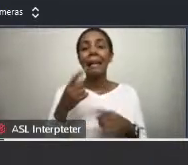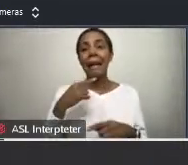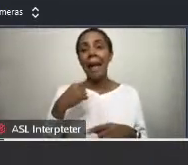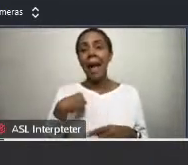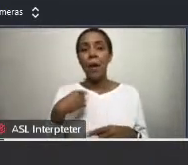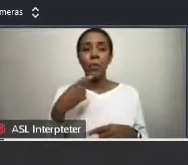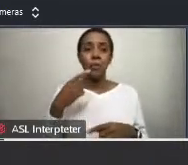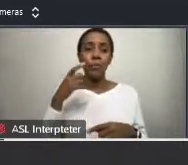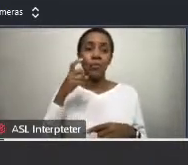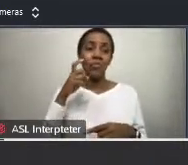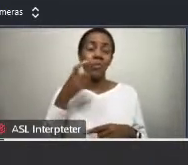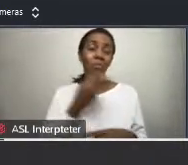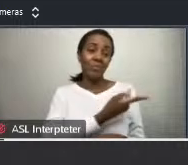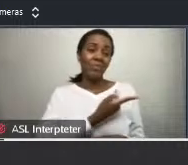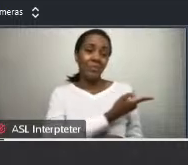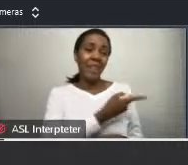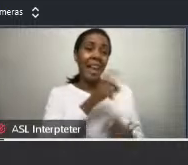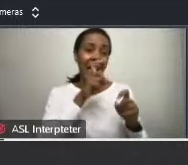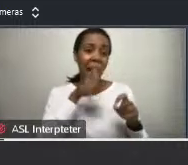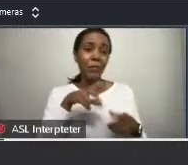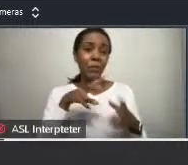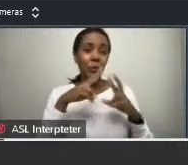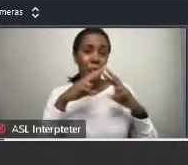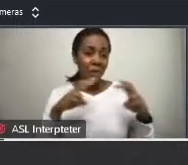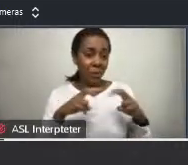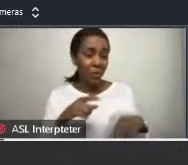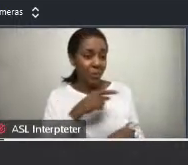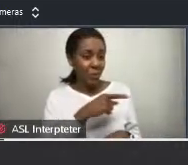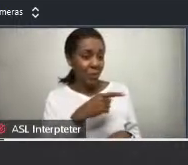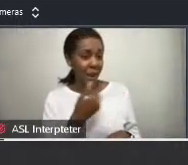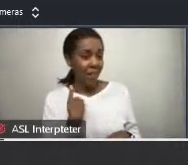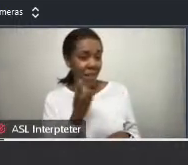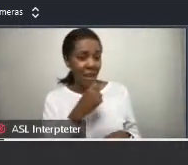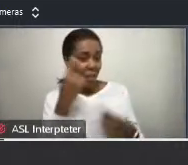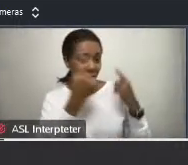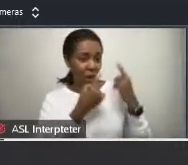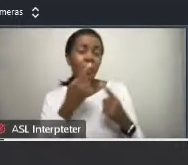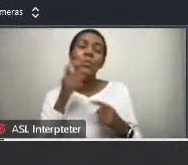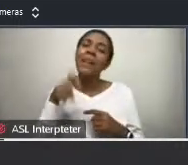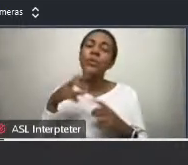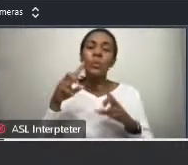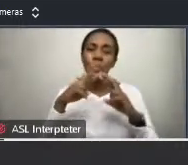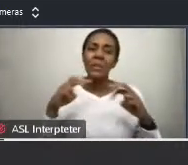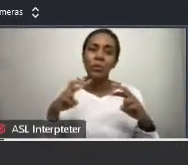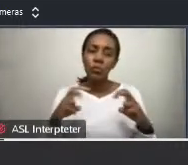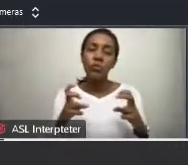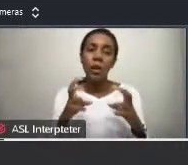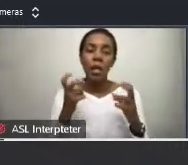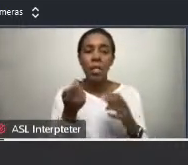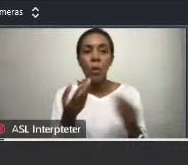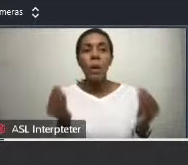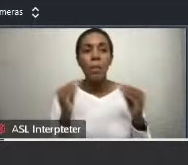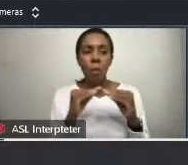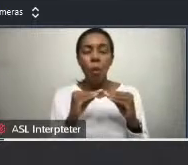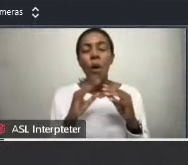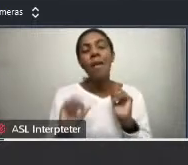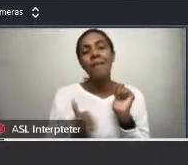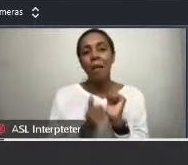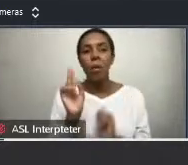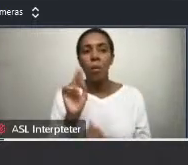and I would have to research this. I don't know if Tasha, you have any thoughts on that yet? But we probably have to do some research on this and follow back up with you on that